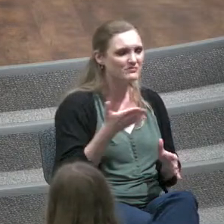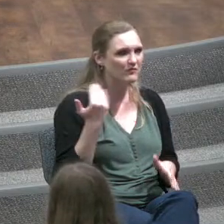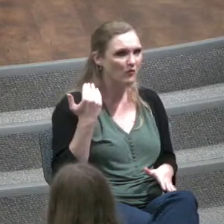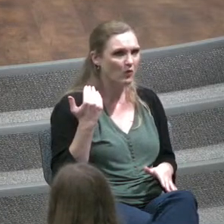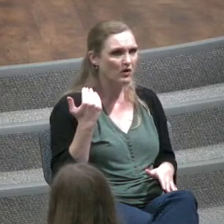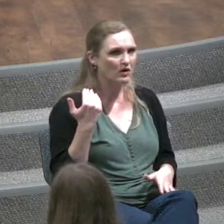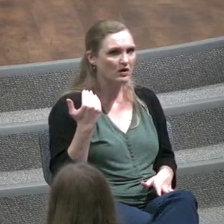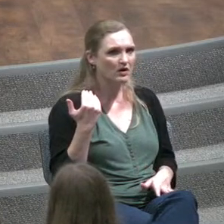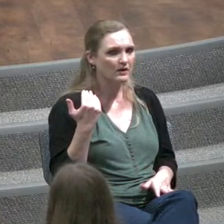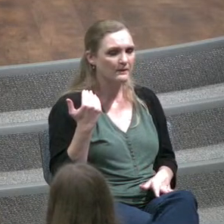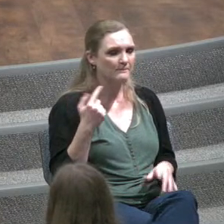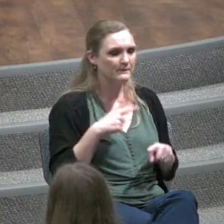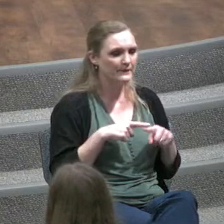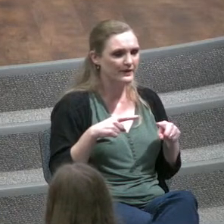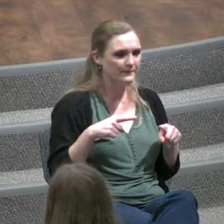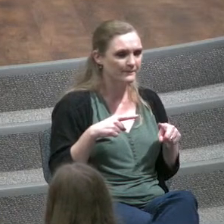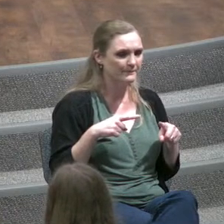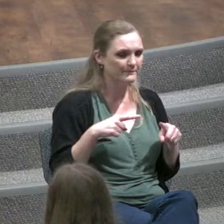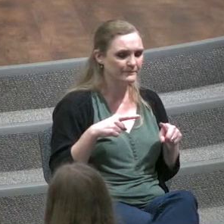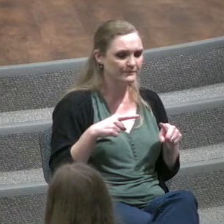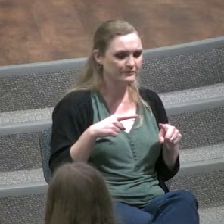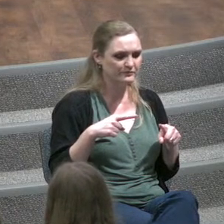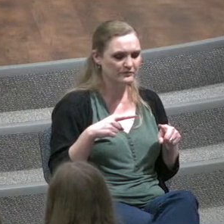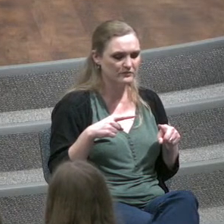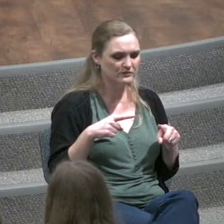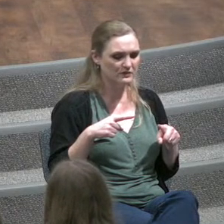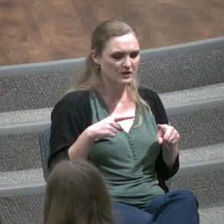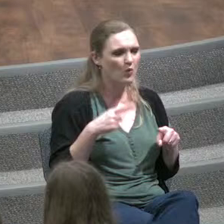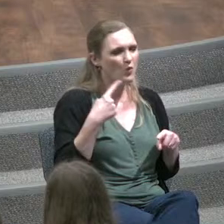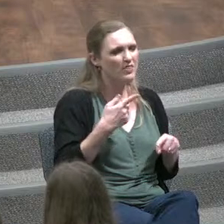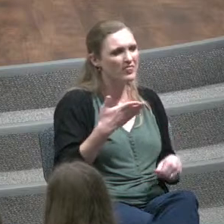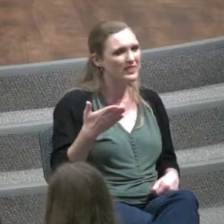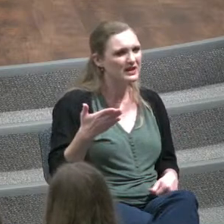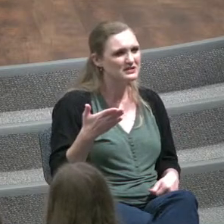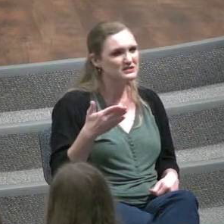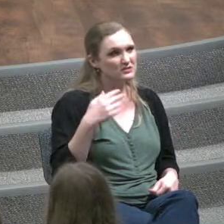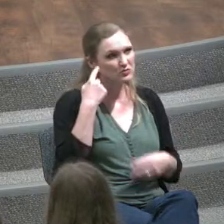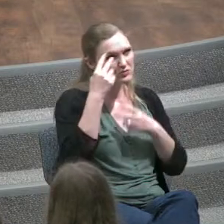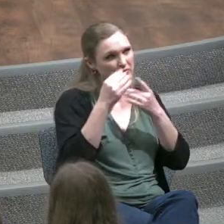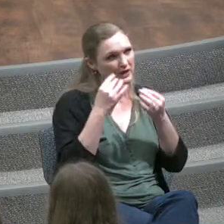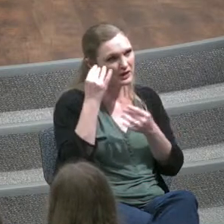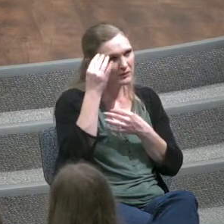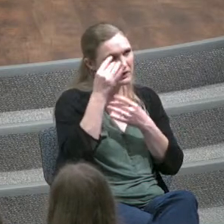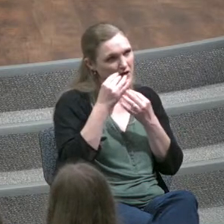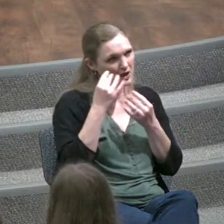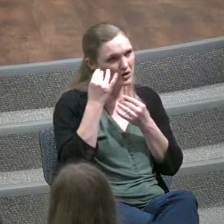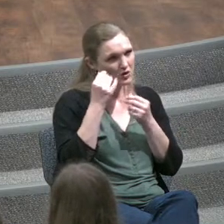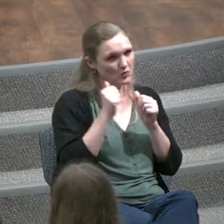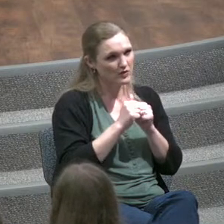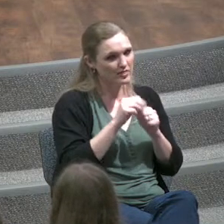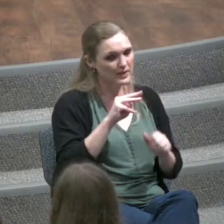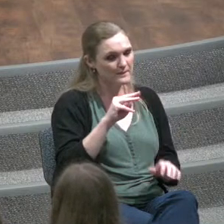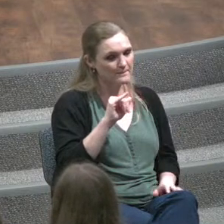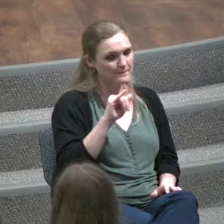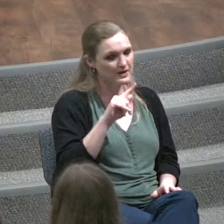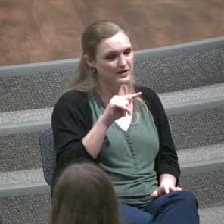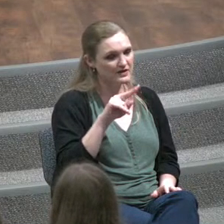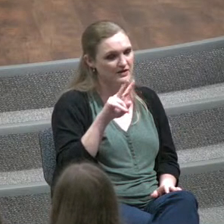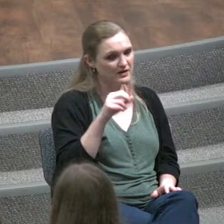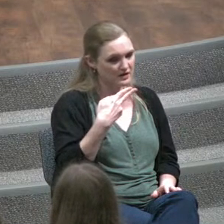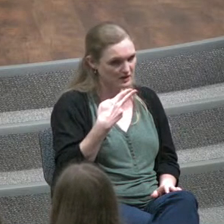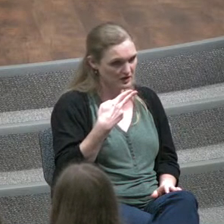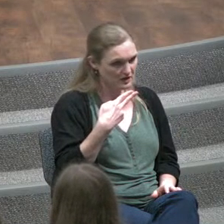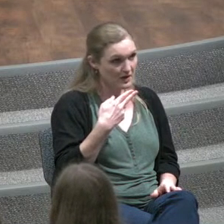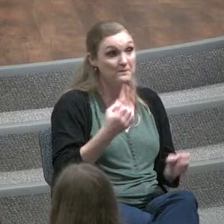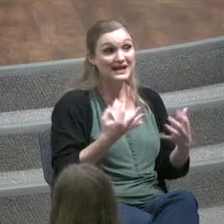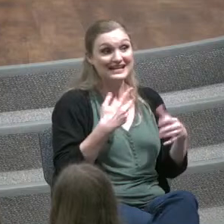before, but I think it's one of the things to think about with mikveh is